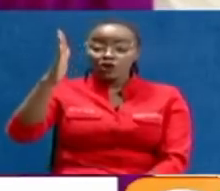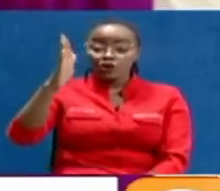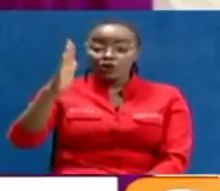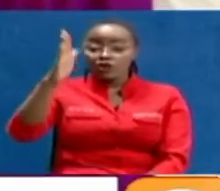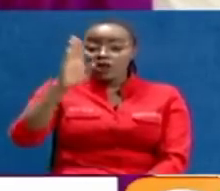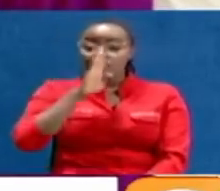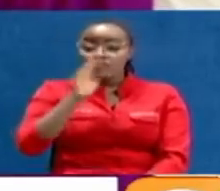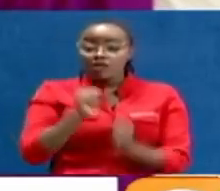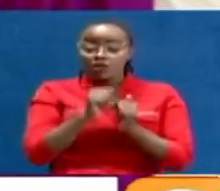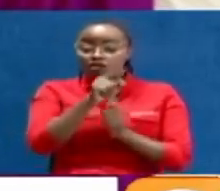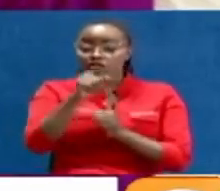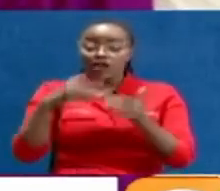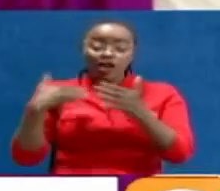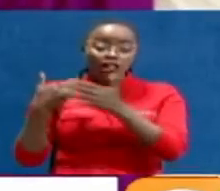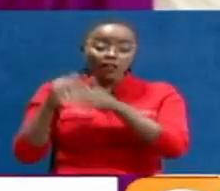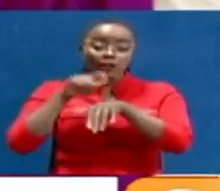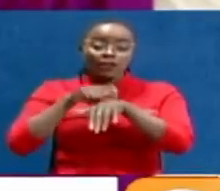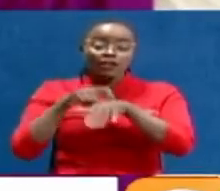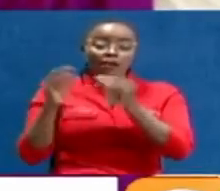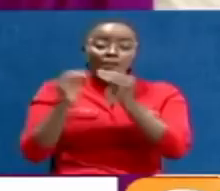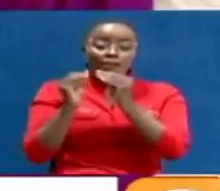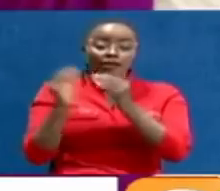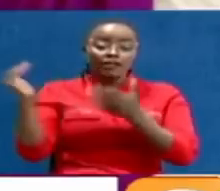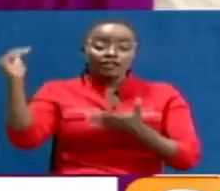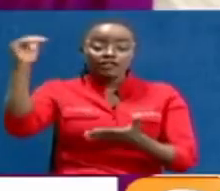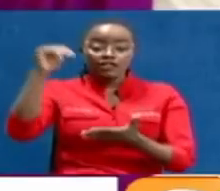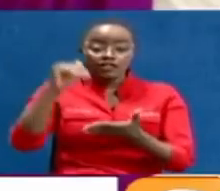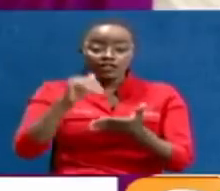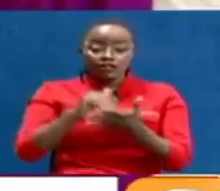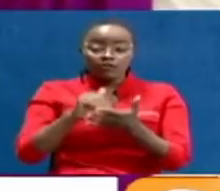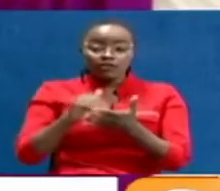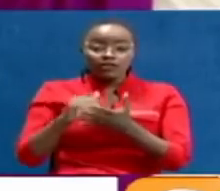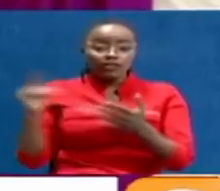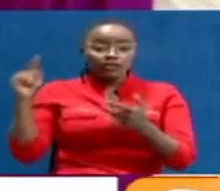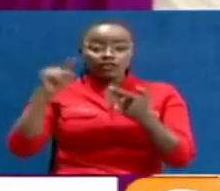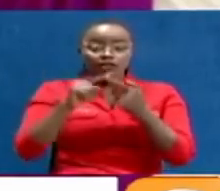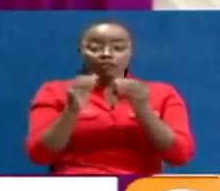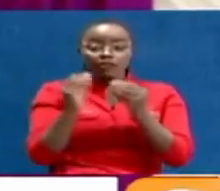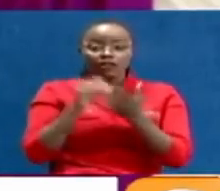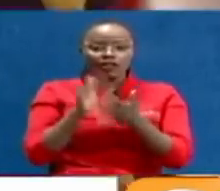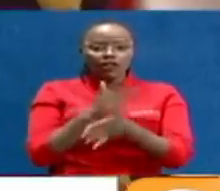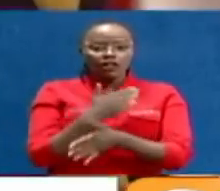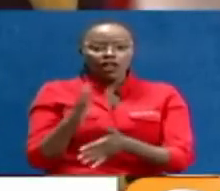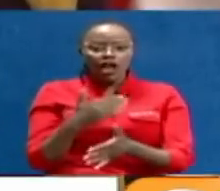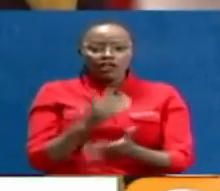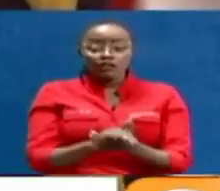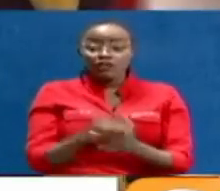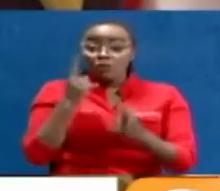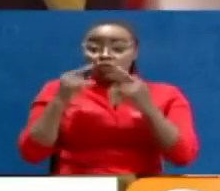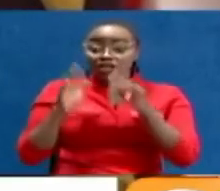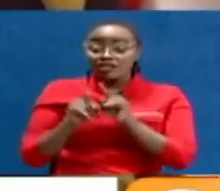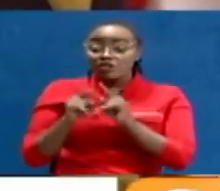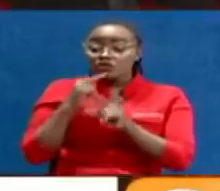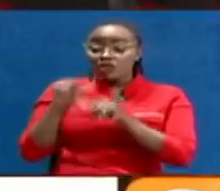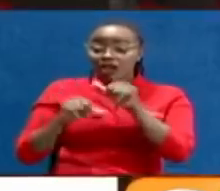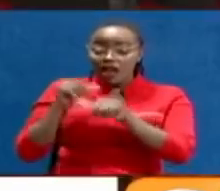God be with you till we meet again, till we meet again. Mourners were also